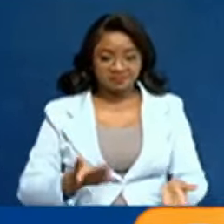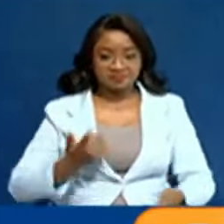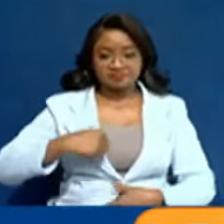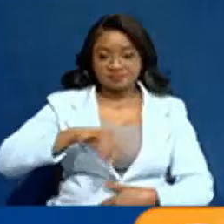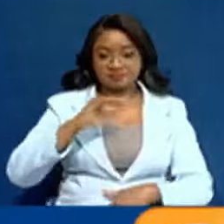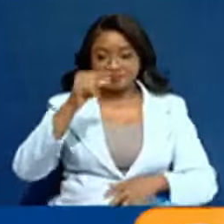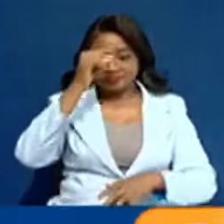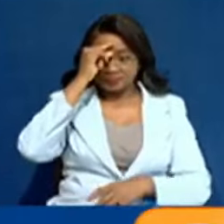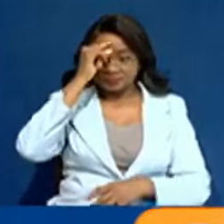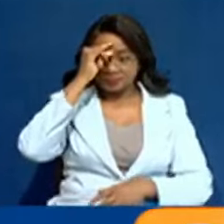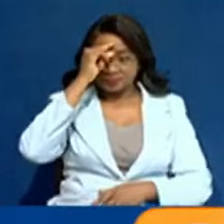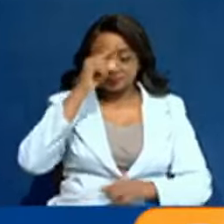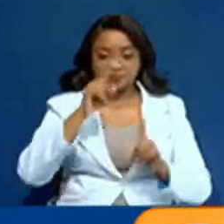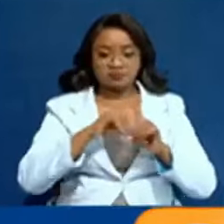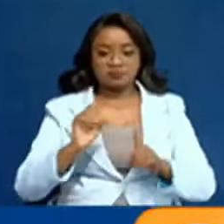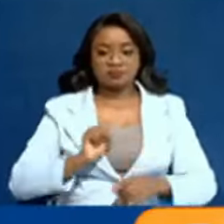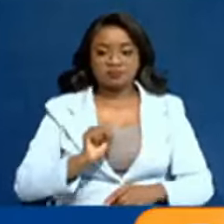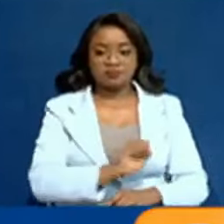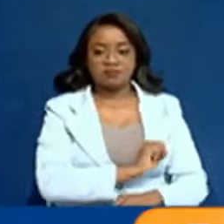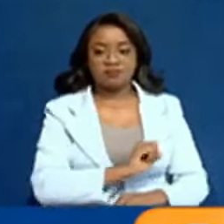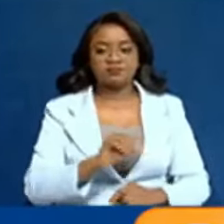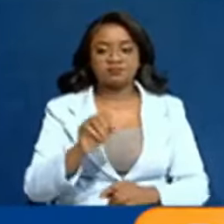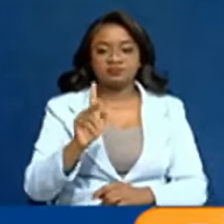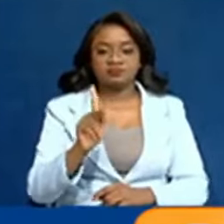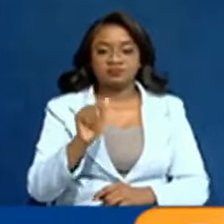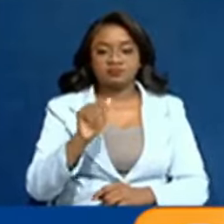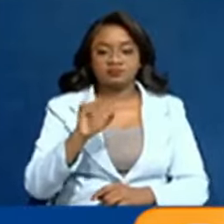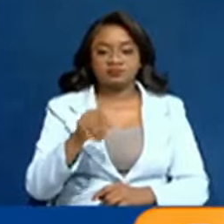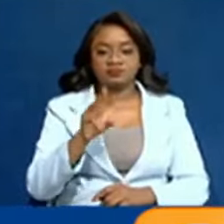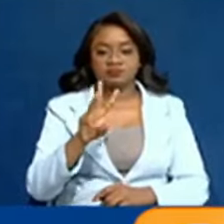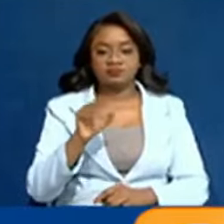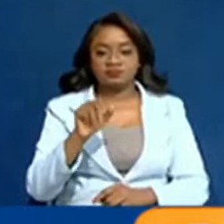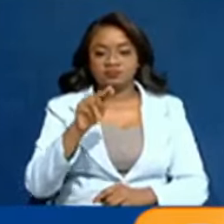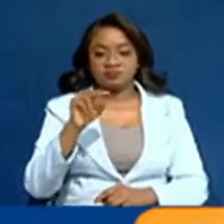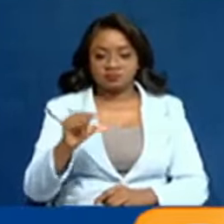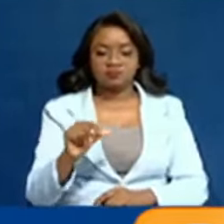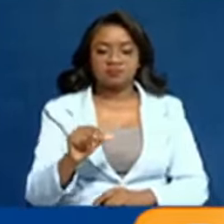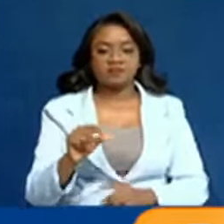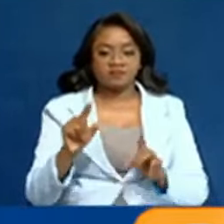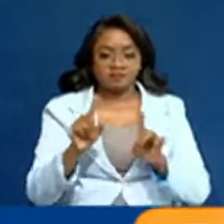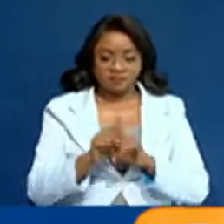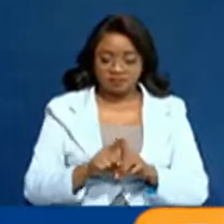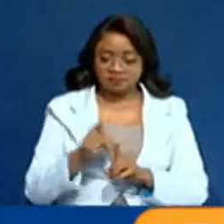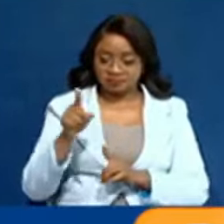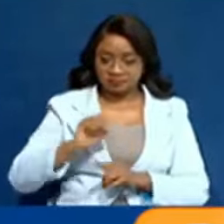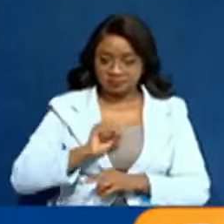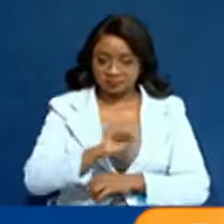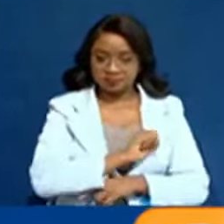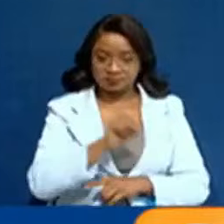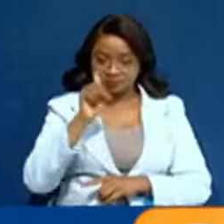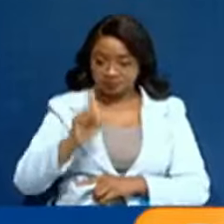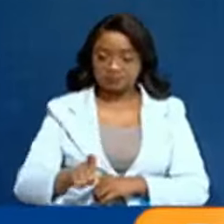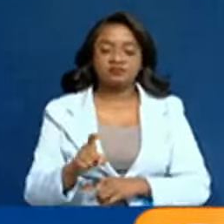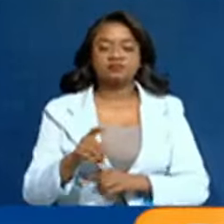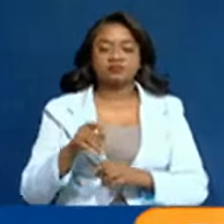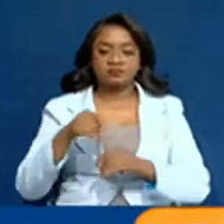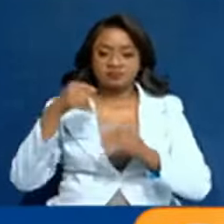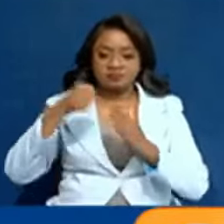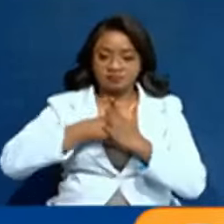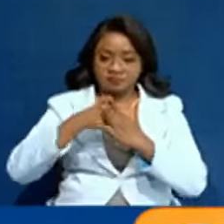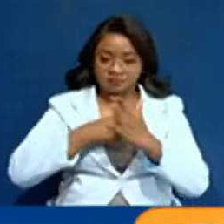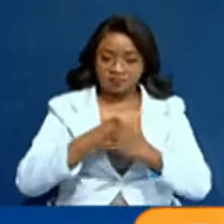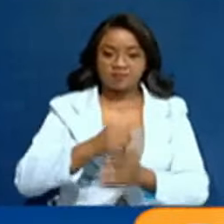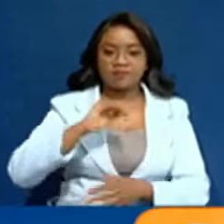and Senator Kajwang is part of it, is part of the Senate, they now need to start pushing for cities to have